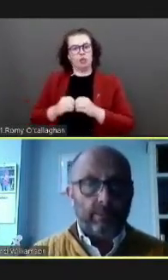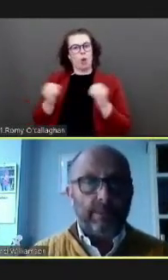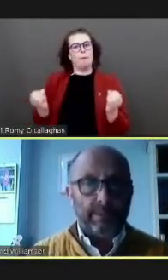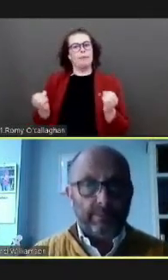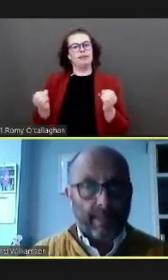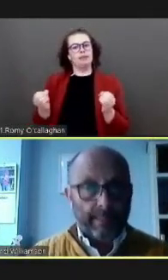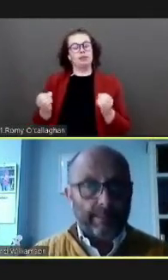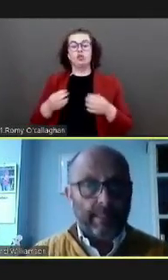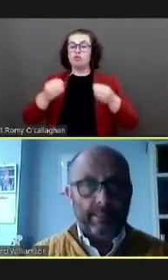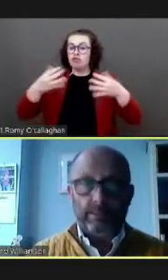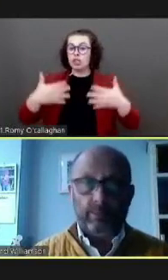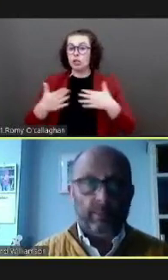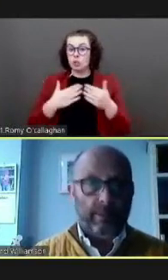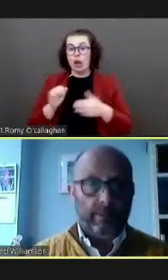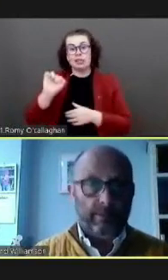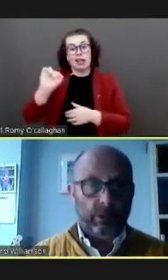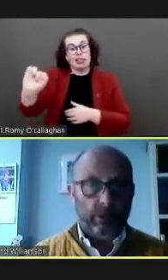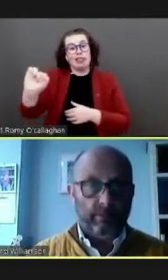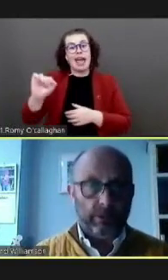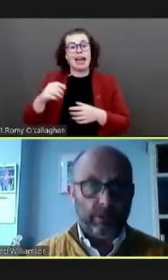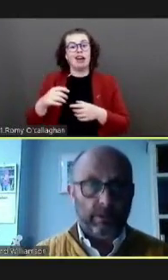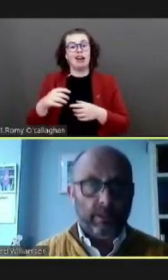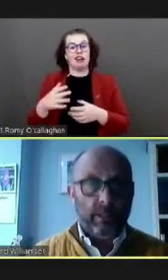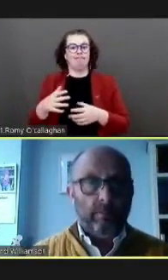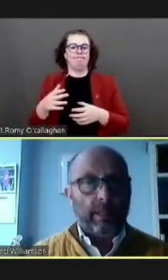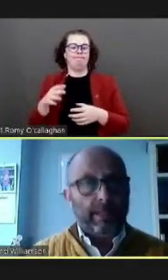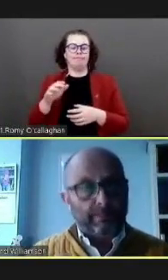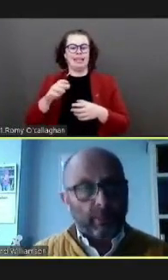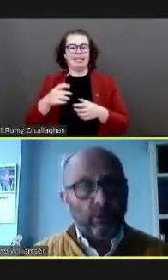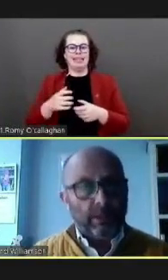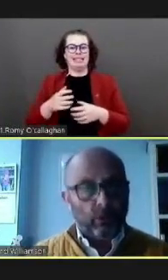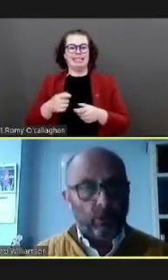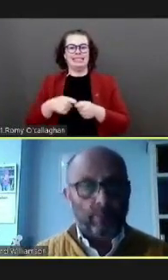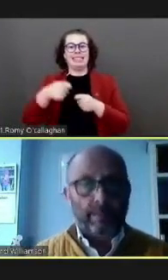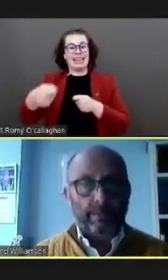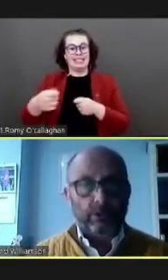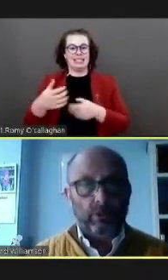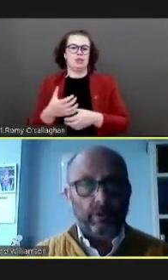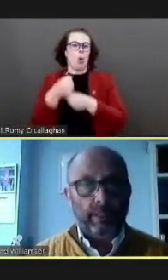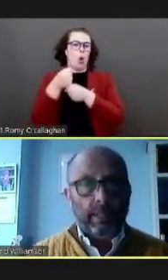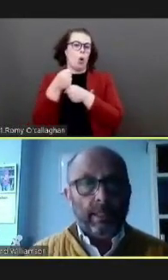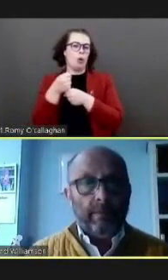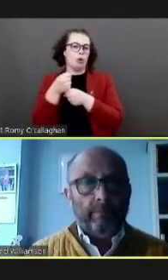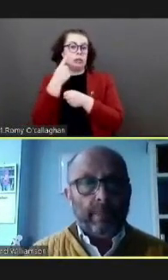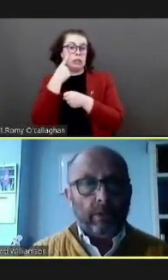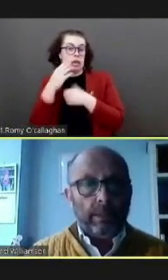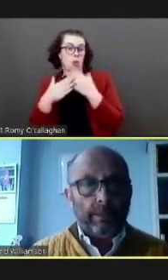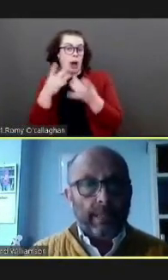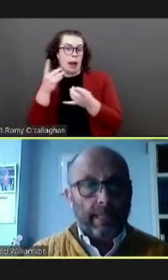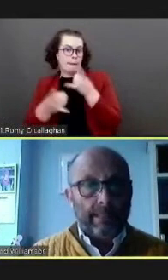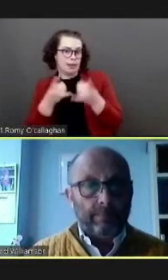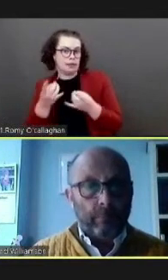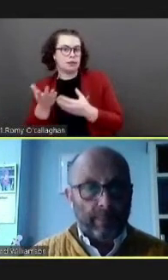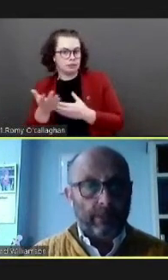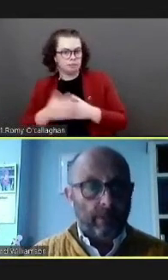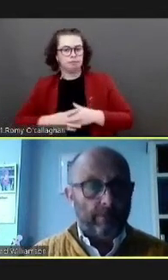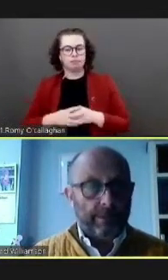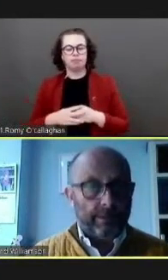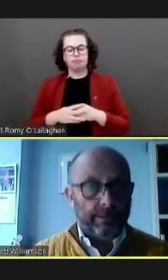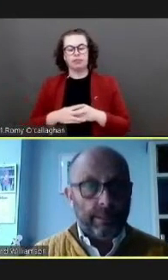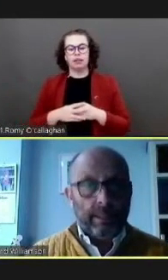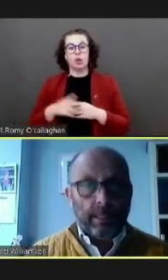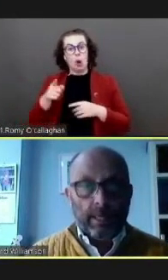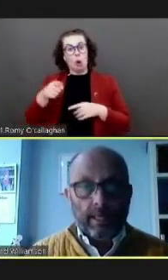in this case was a suspended sentence with a period of supervision. But I suppose I talk about the story because as